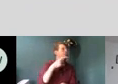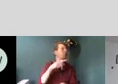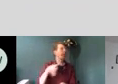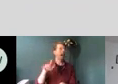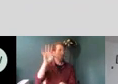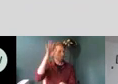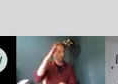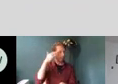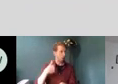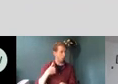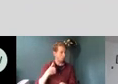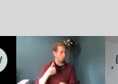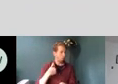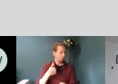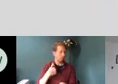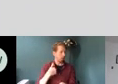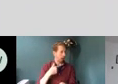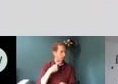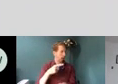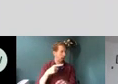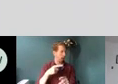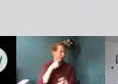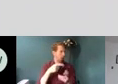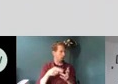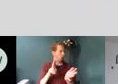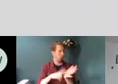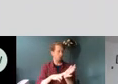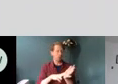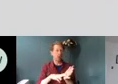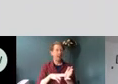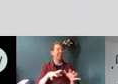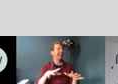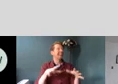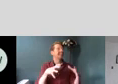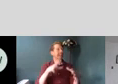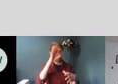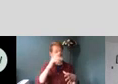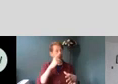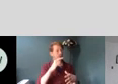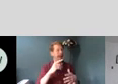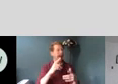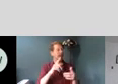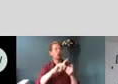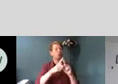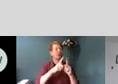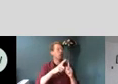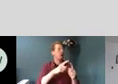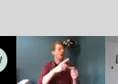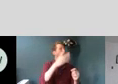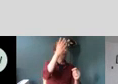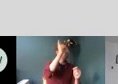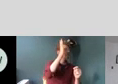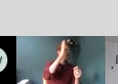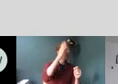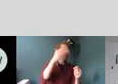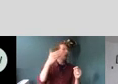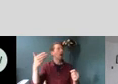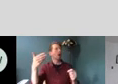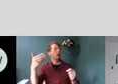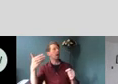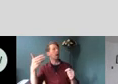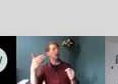There's a couple of things with Teams. You are able to switch between a presenter and a presentation once they share their